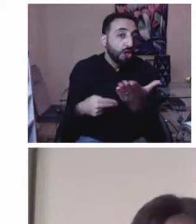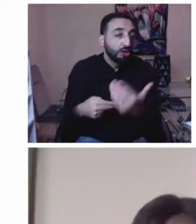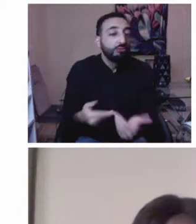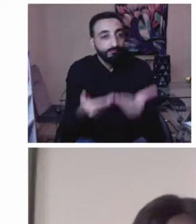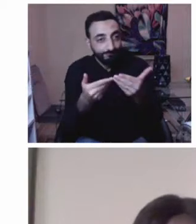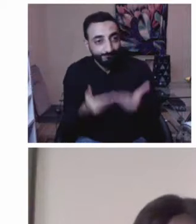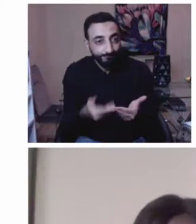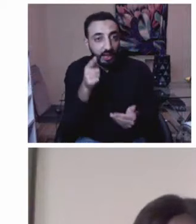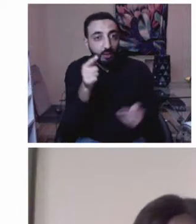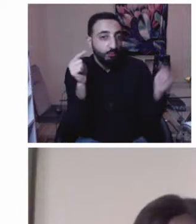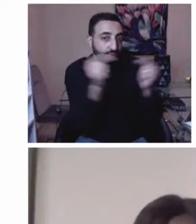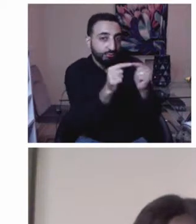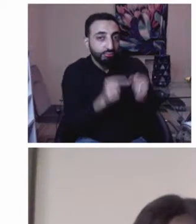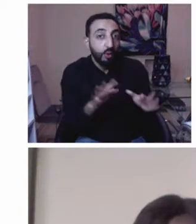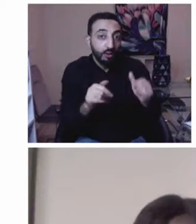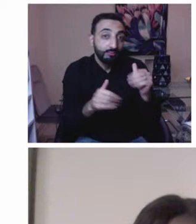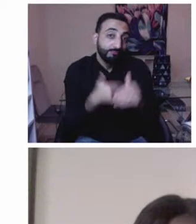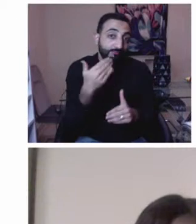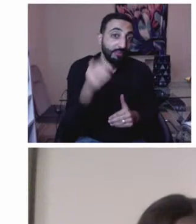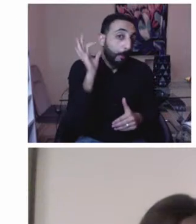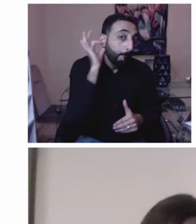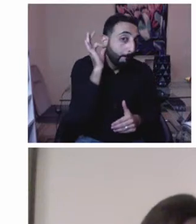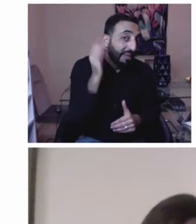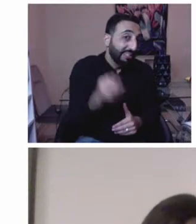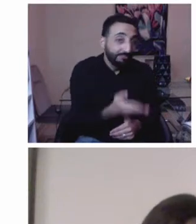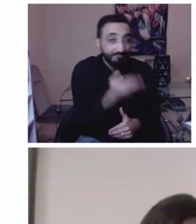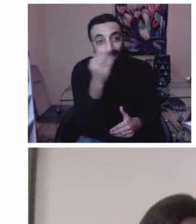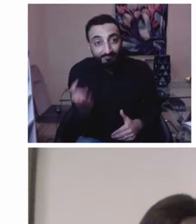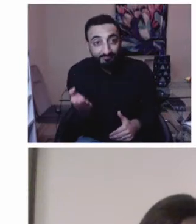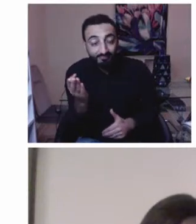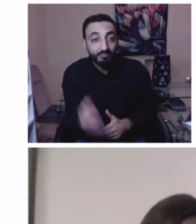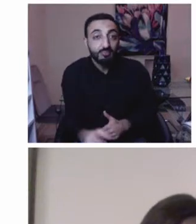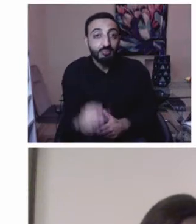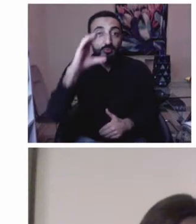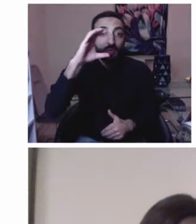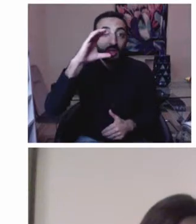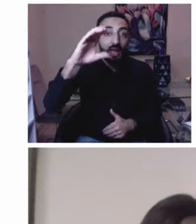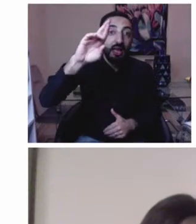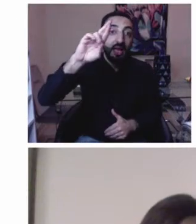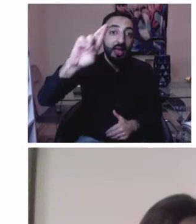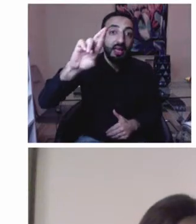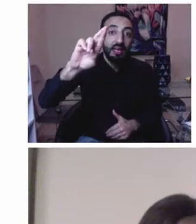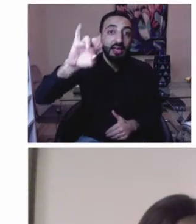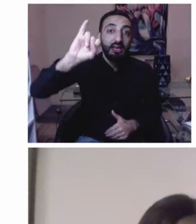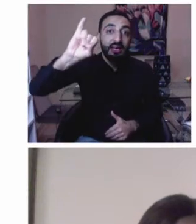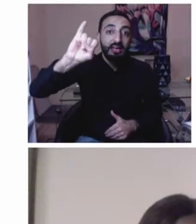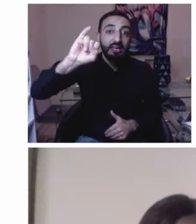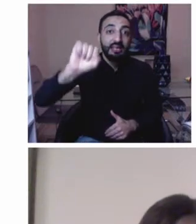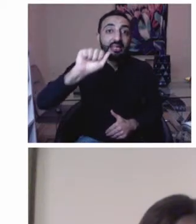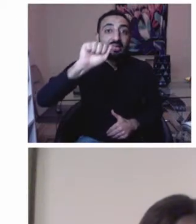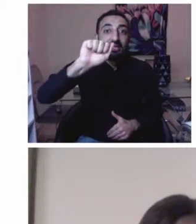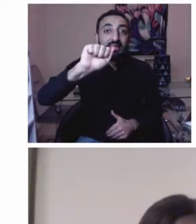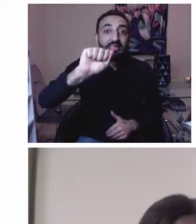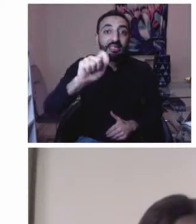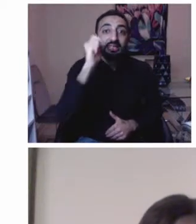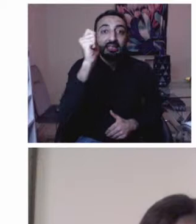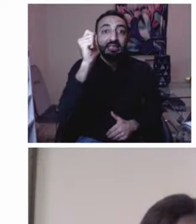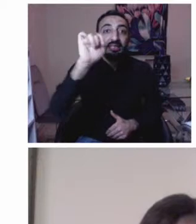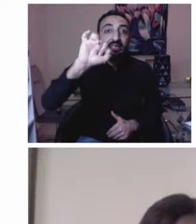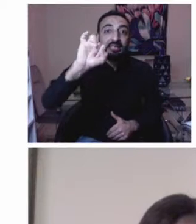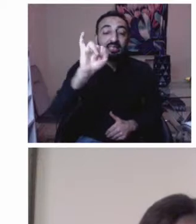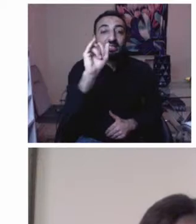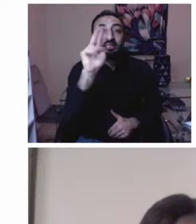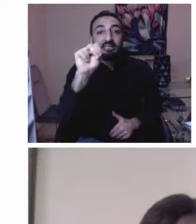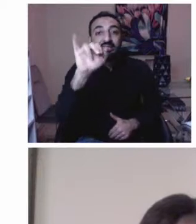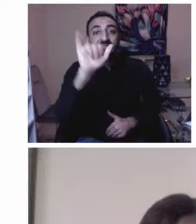counselor and civil advisor at the Swedish Ministry to the United, or Swedish Mission, my apologies, to the United Nations. So